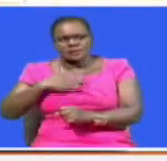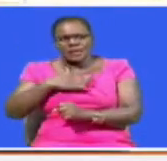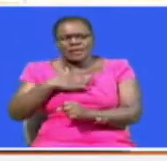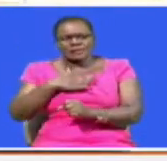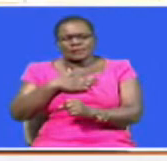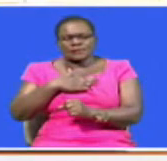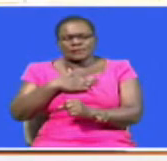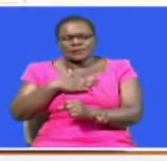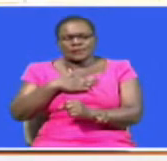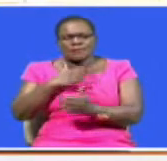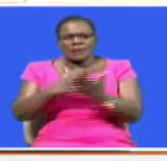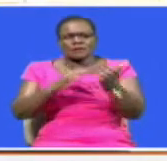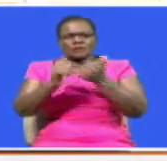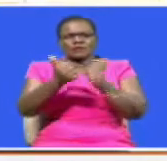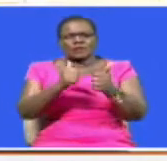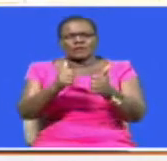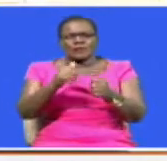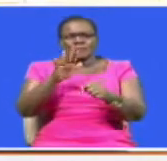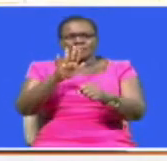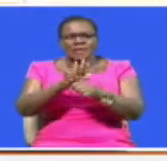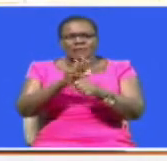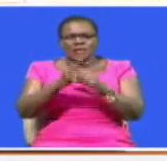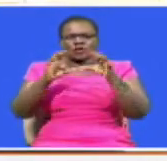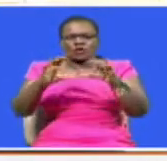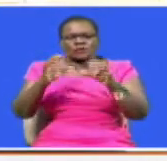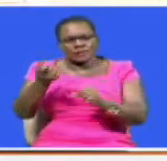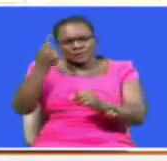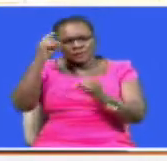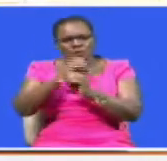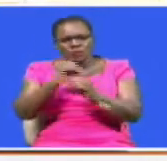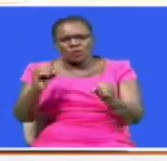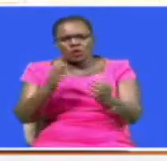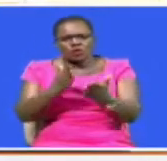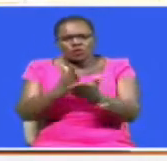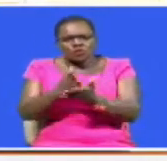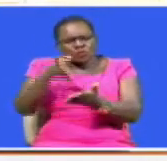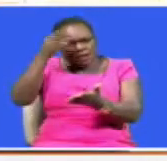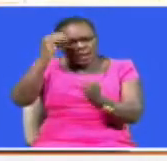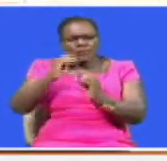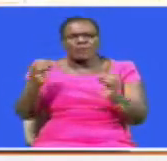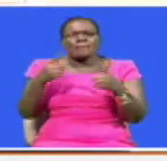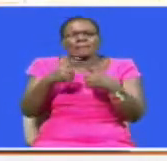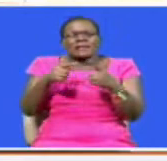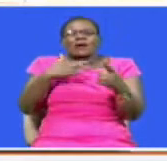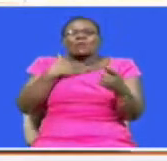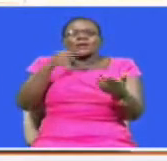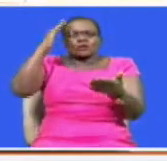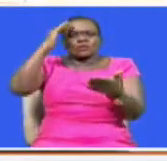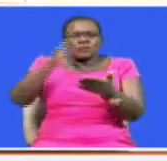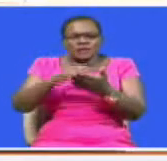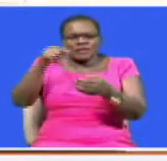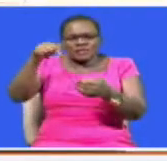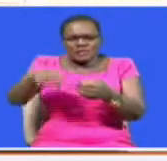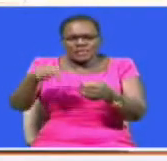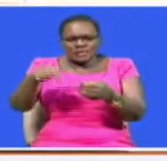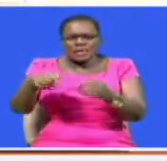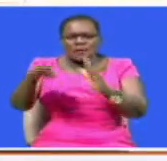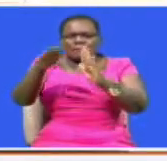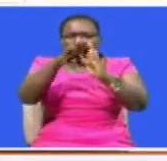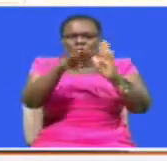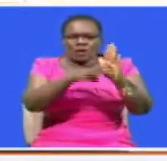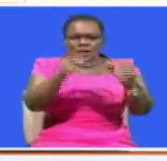sports, which most of the coaches don't understand. They have never gone through it. But I want to believe that